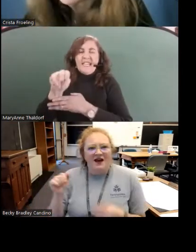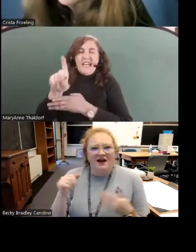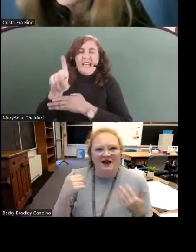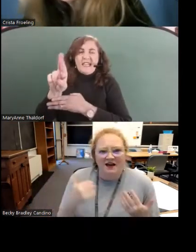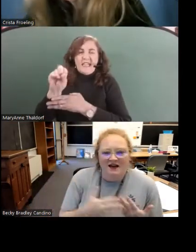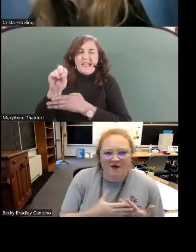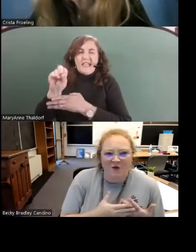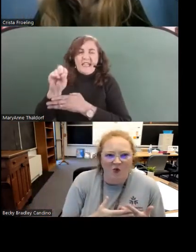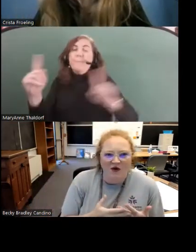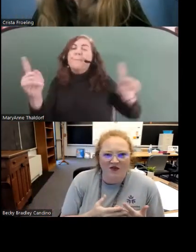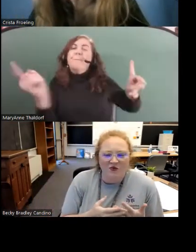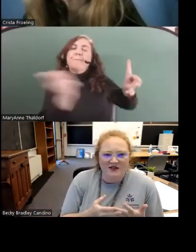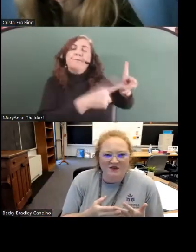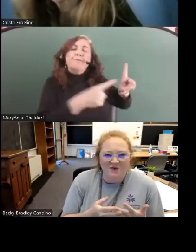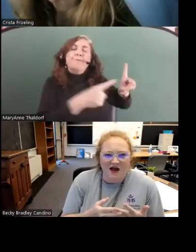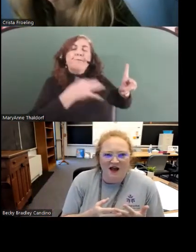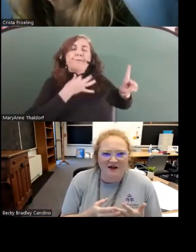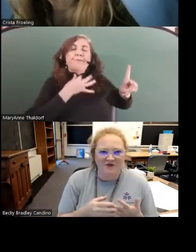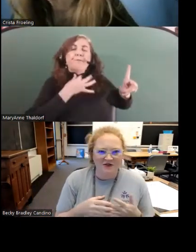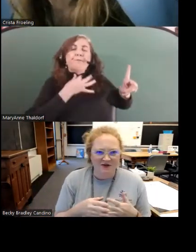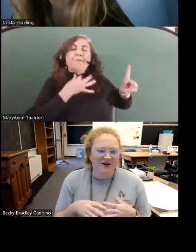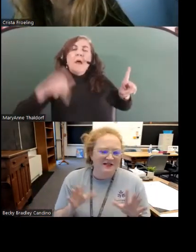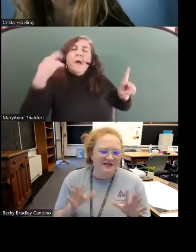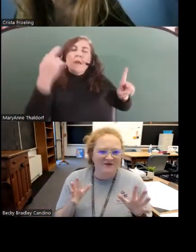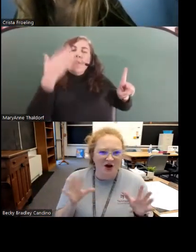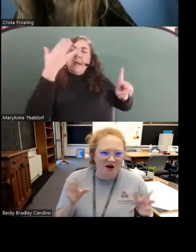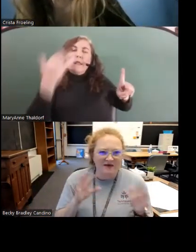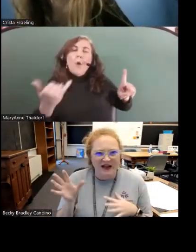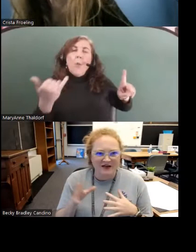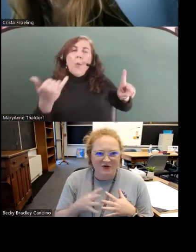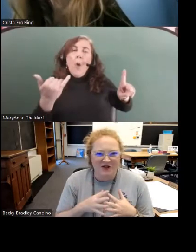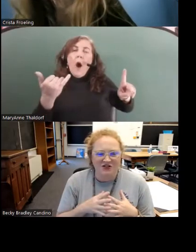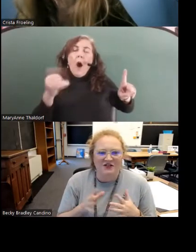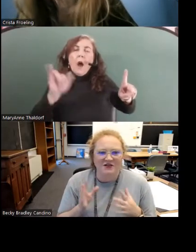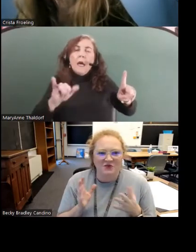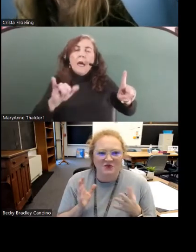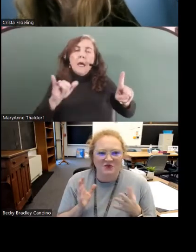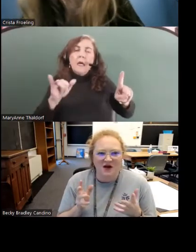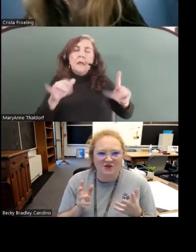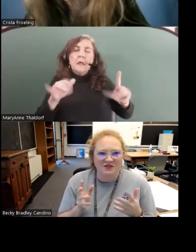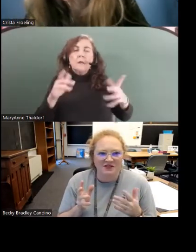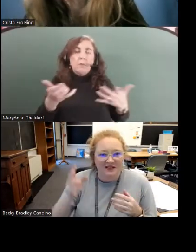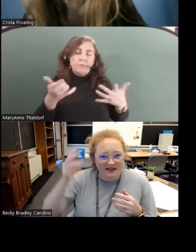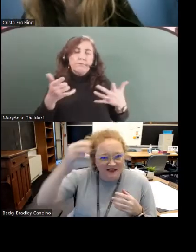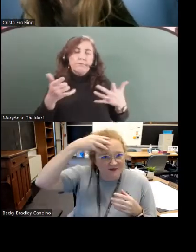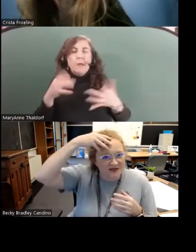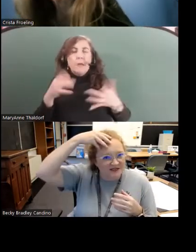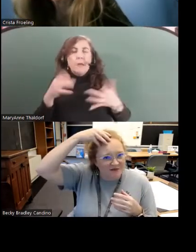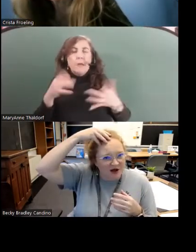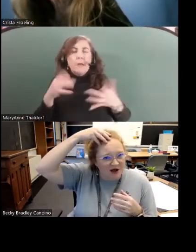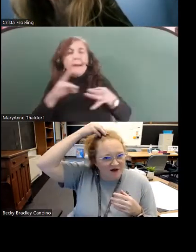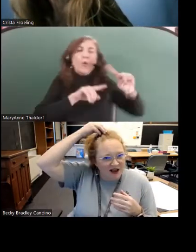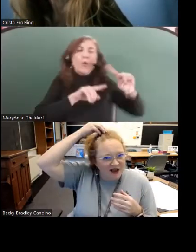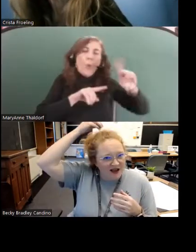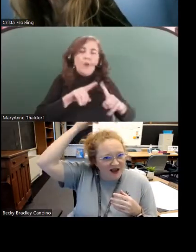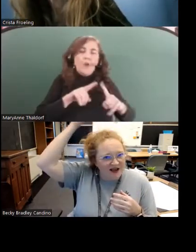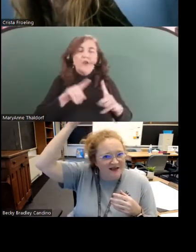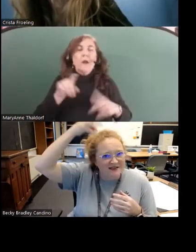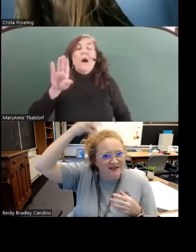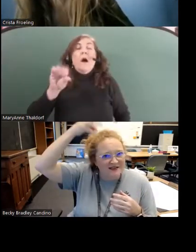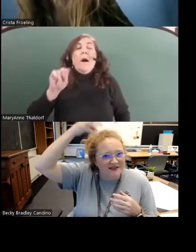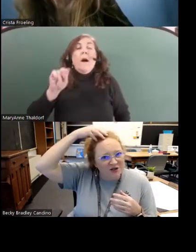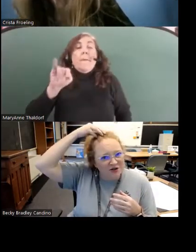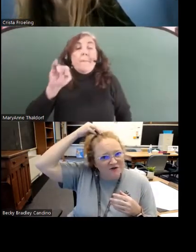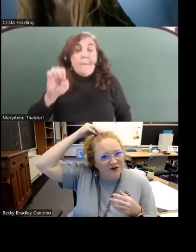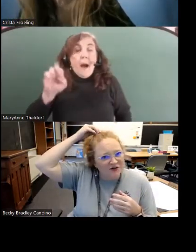Okay. The reason why, or it's kind of a comment and a question. The reason Okay. why Krista says that is because Bonnie Raitt has